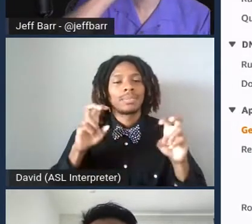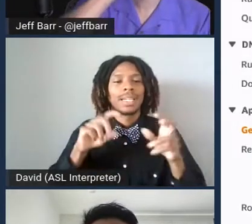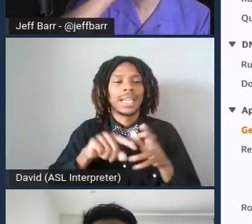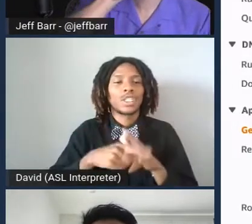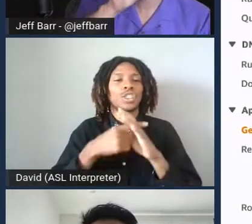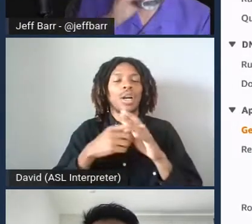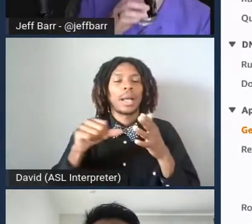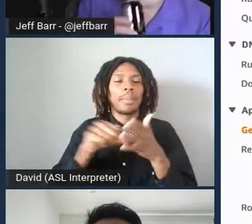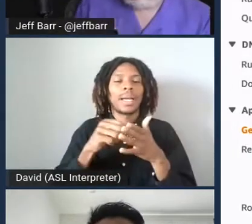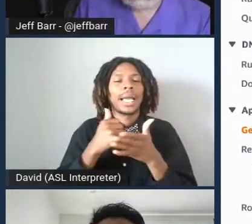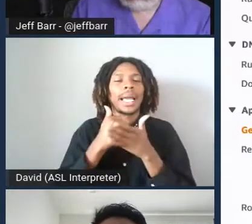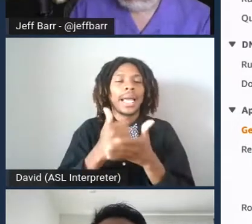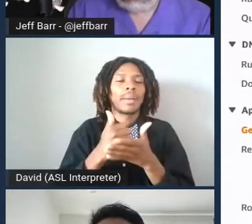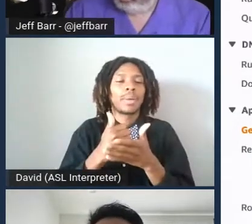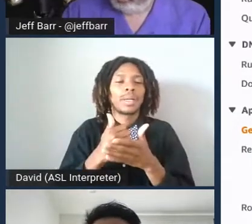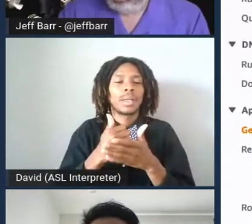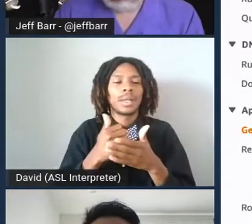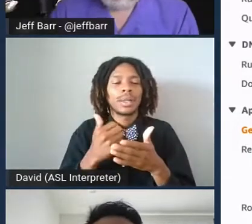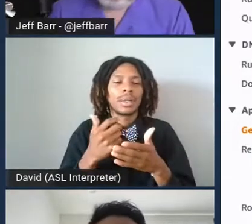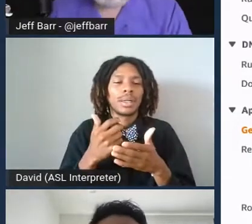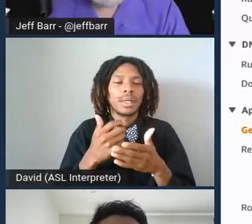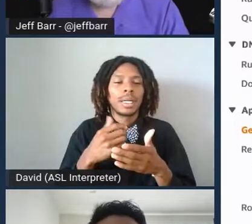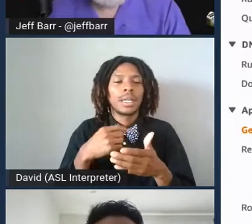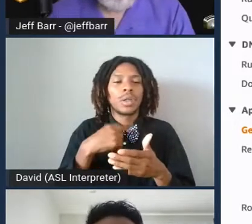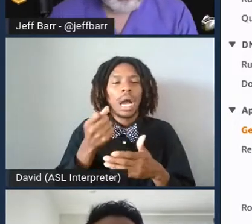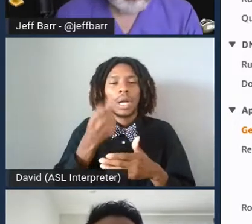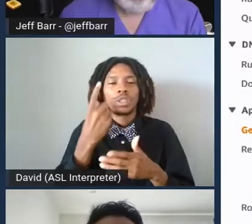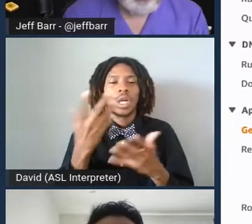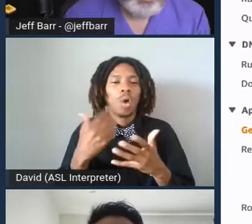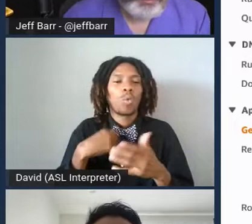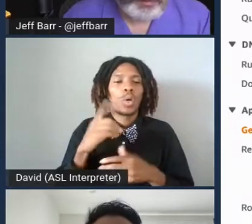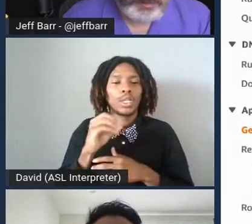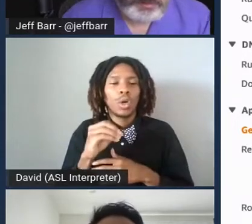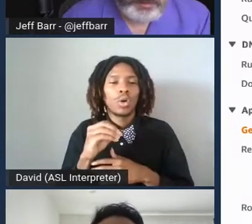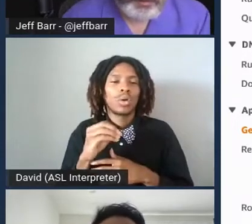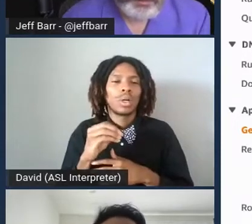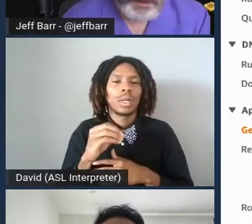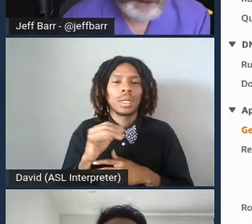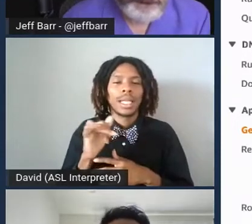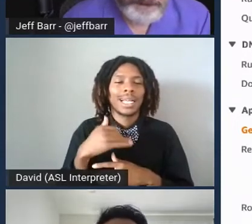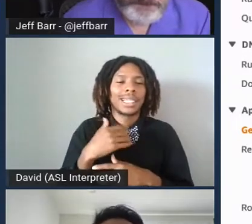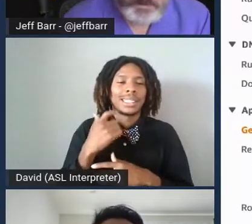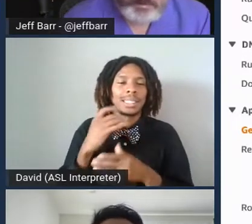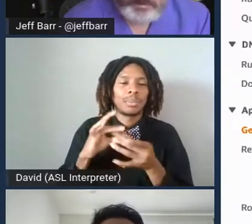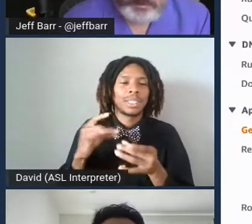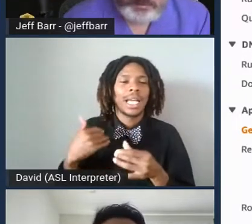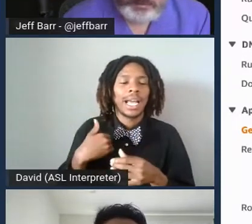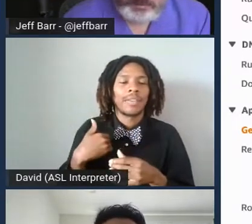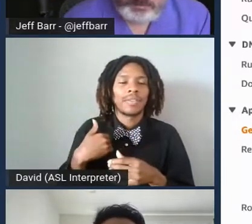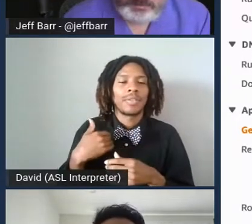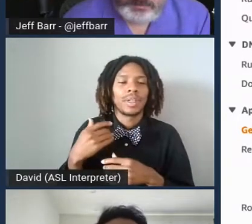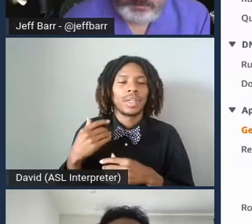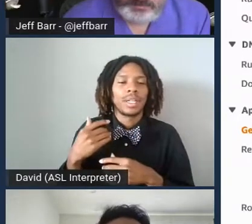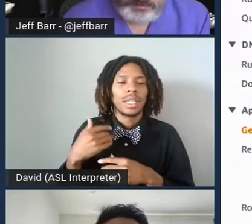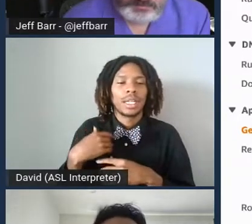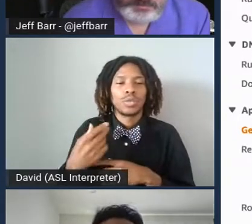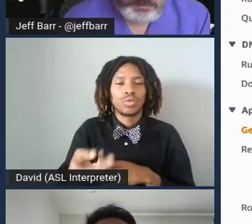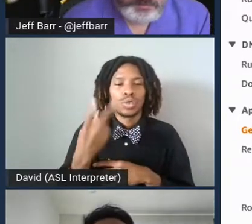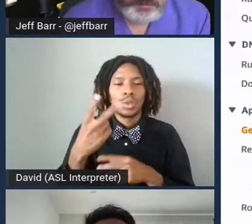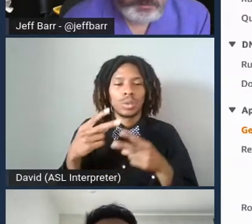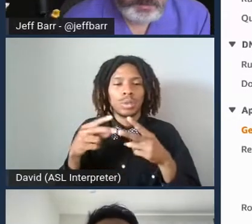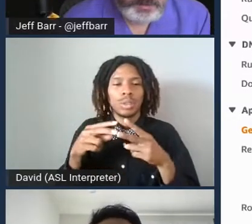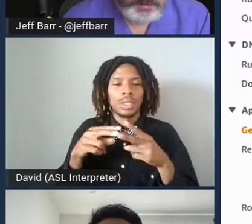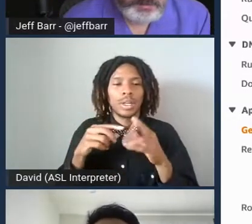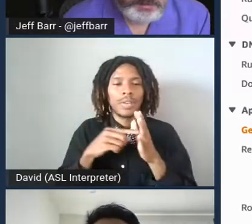a some glimpses of what we do. Like Divya mentioned, we have two distinct features called